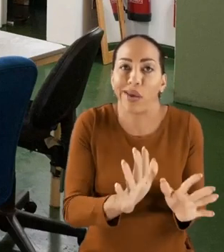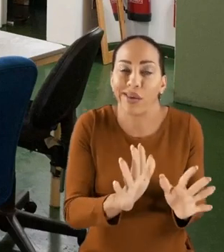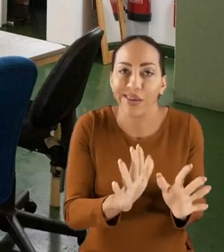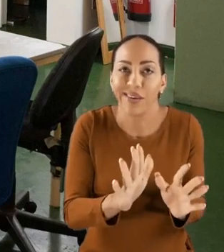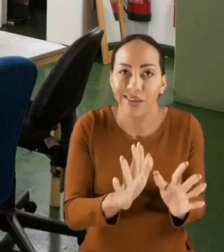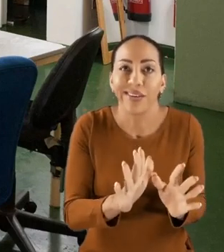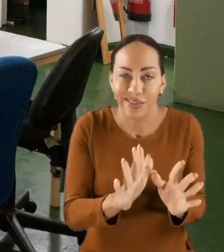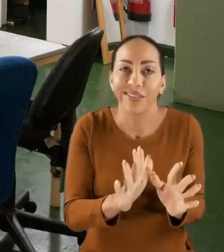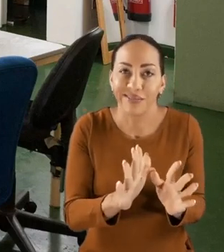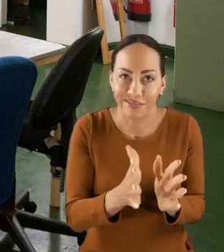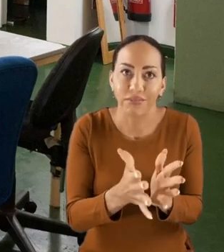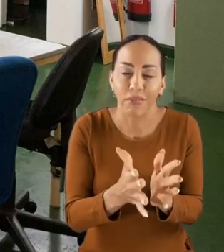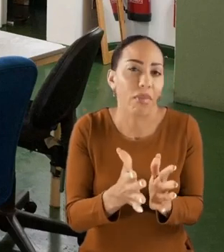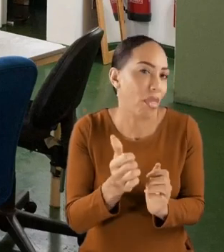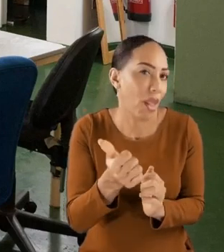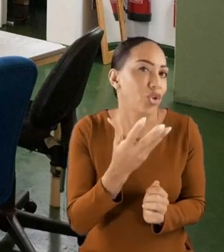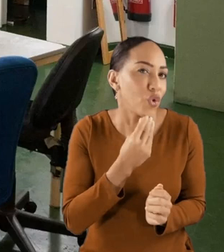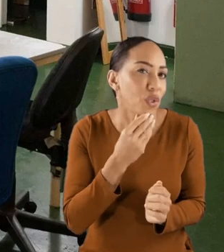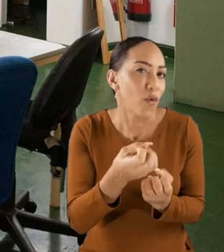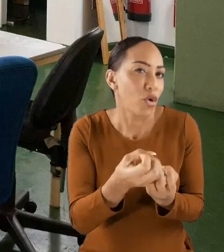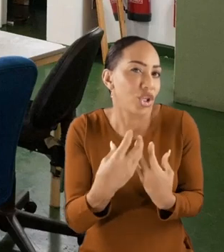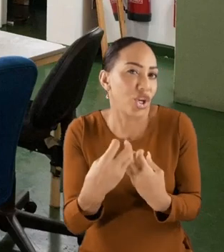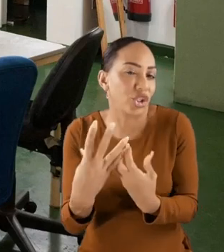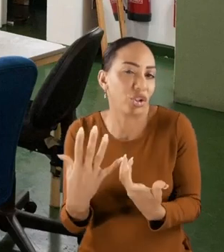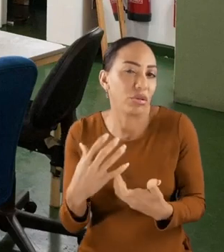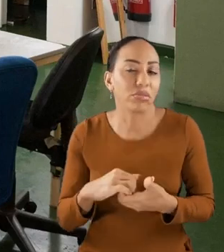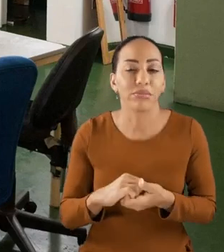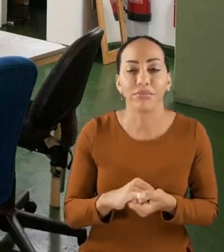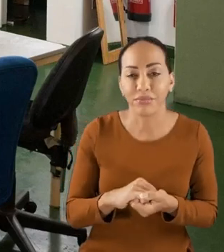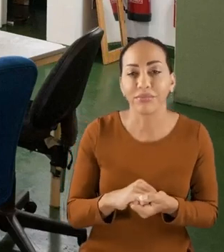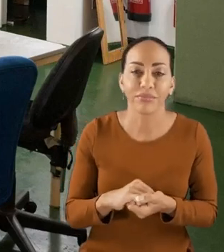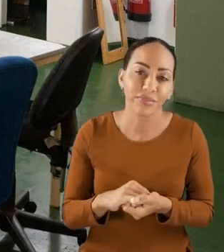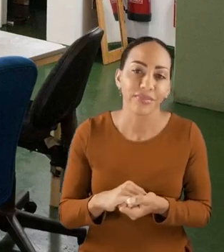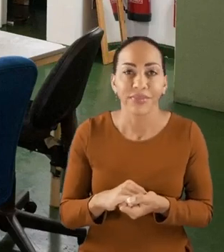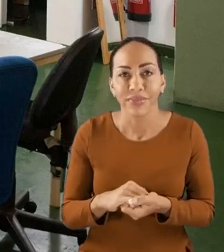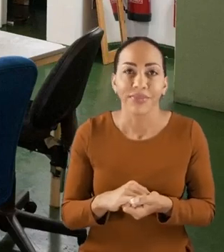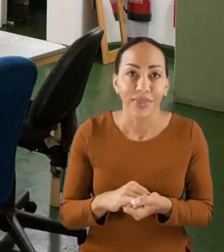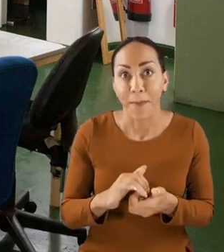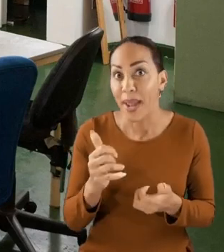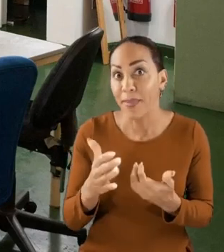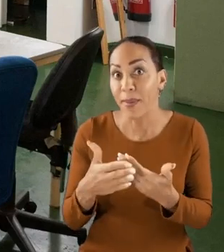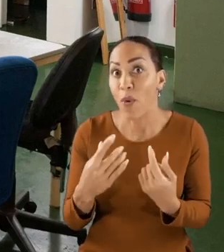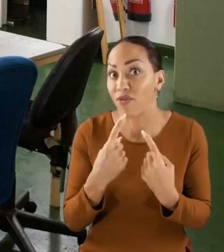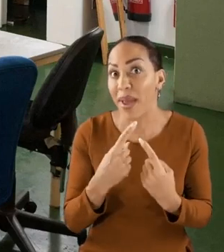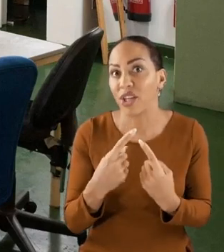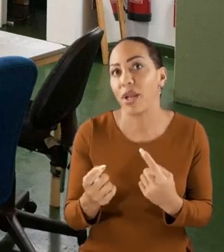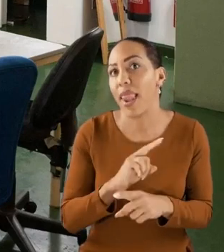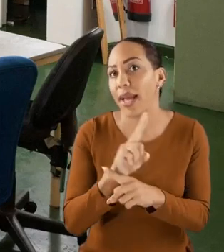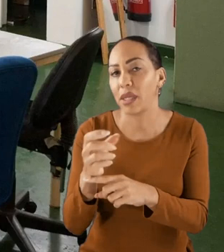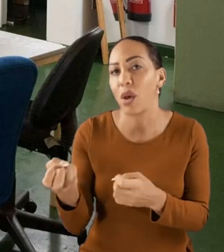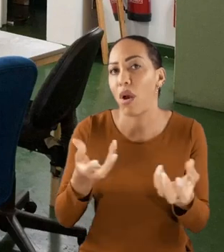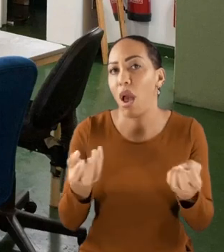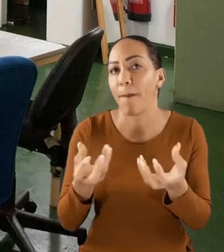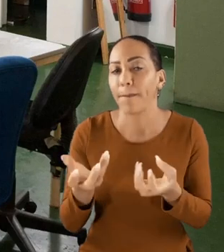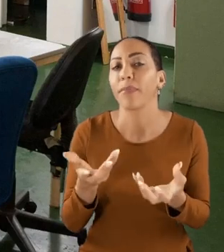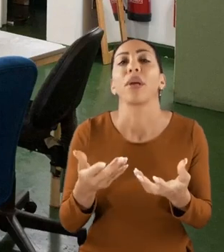of point of departure for this is a really good idea. And there might be stuff along the way. So we can start